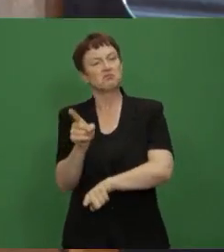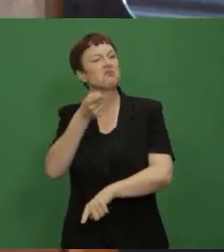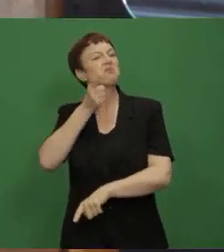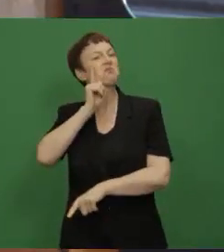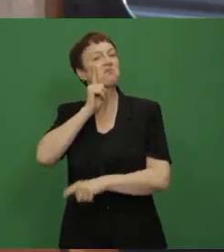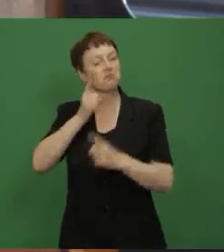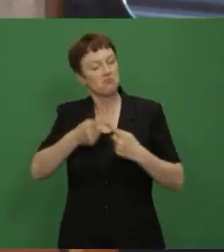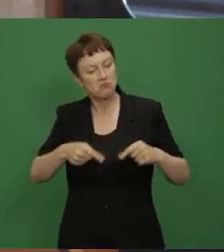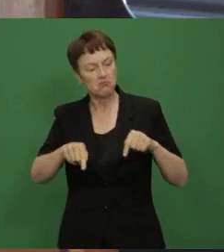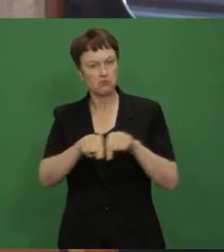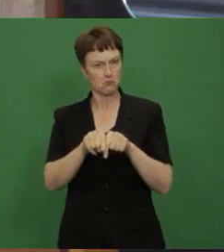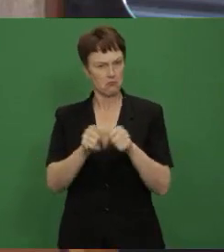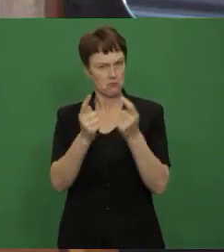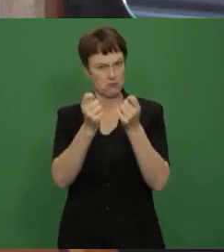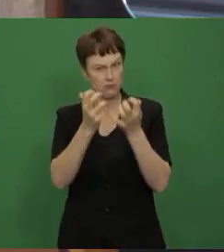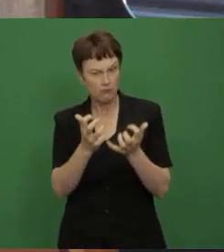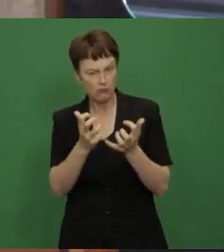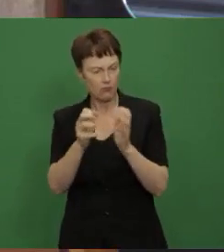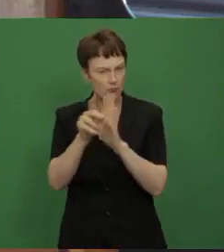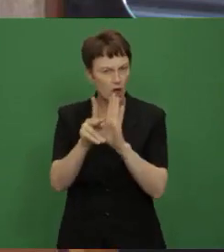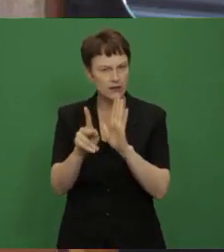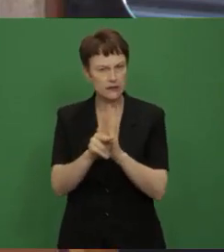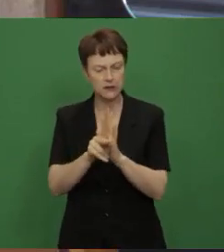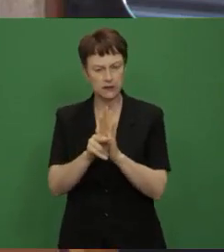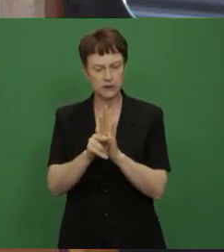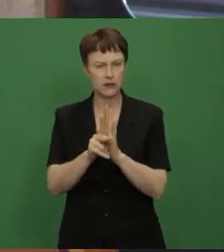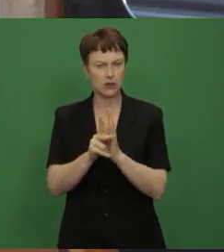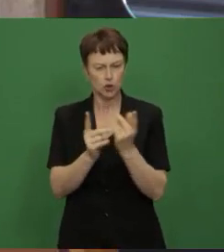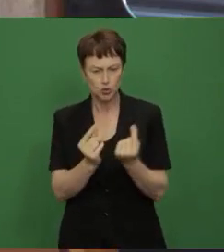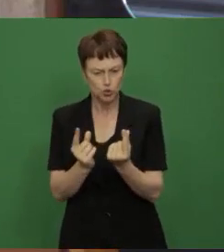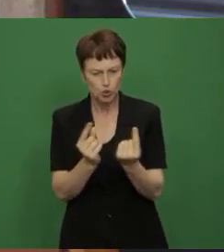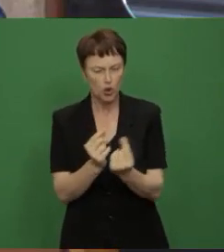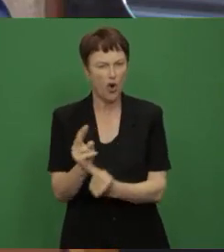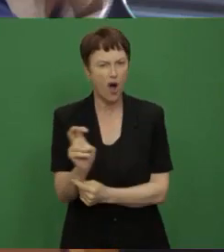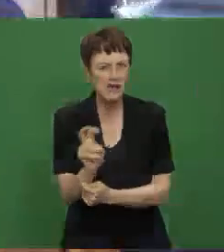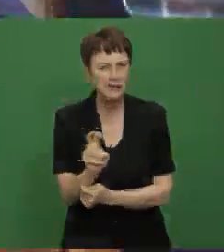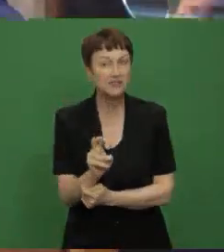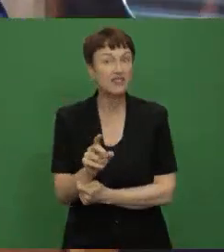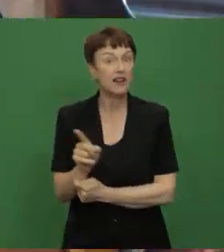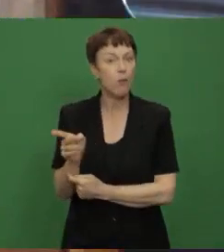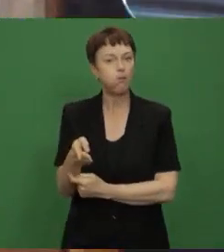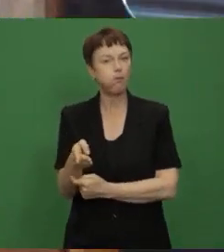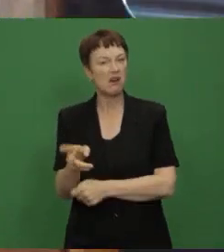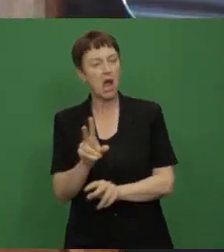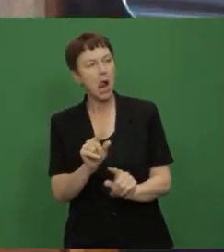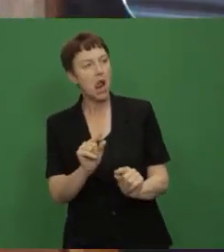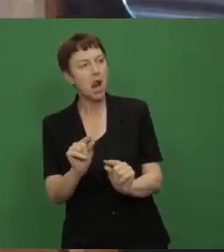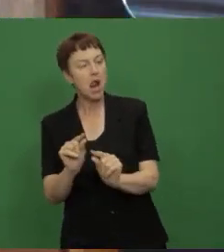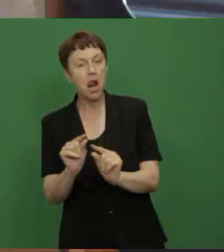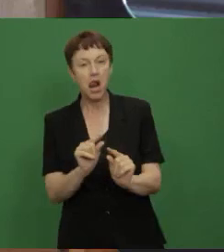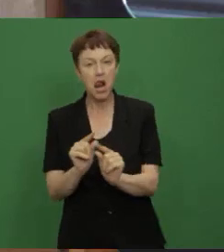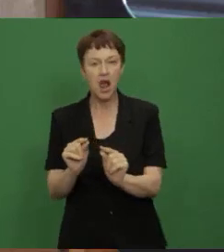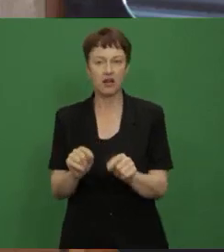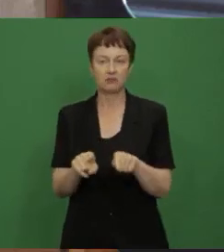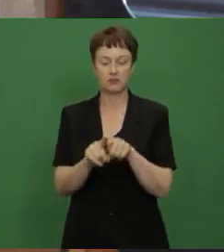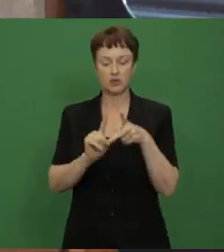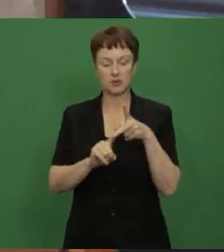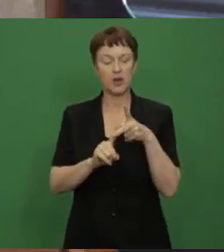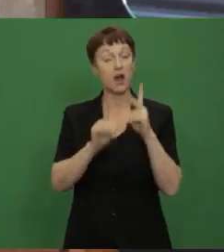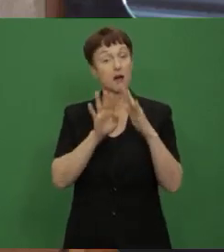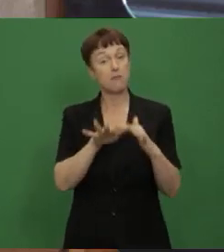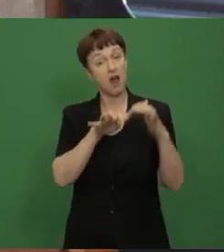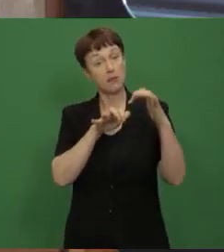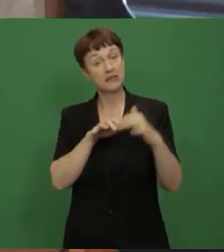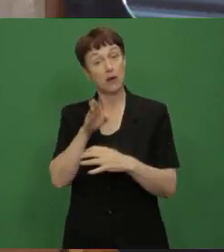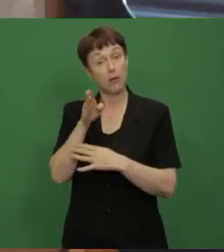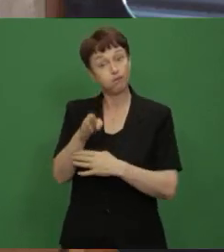implement monetary policy in the country and what sort of oversight of Parliament